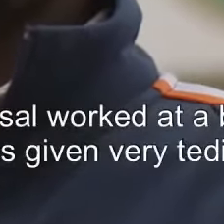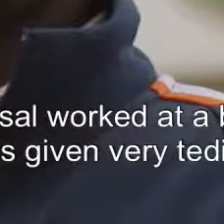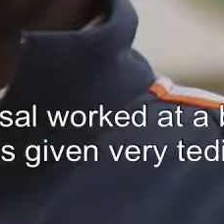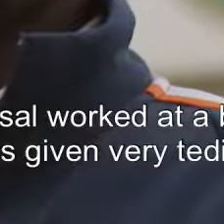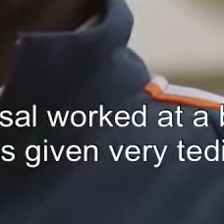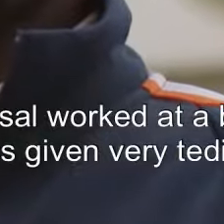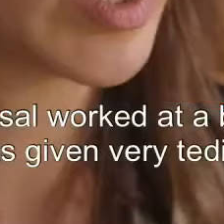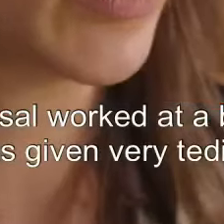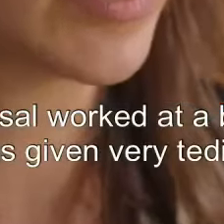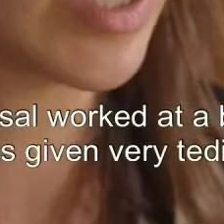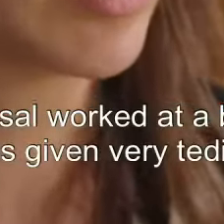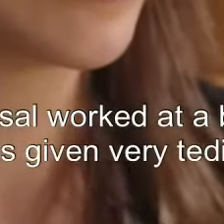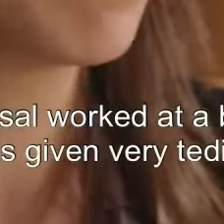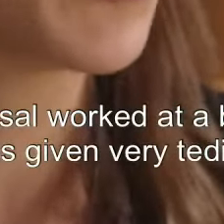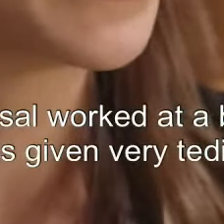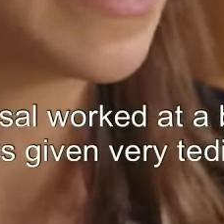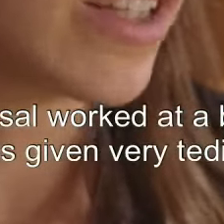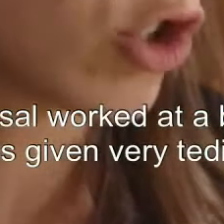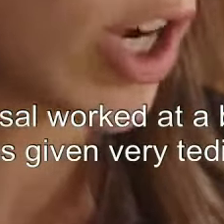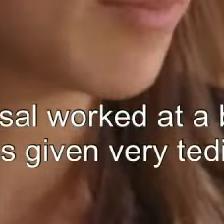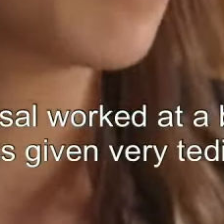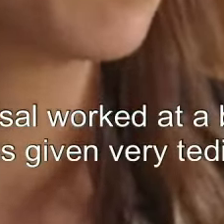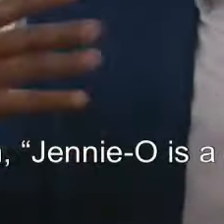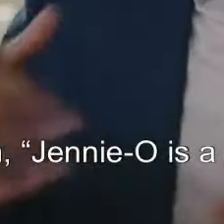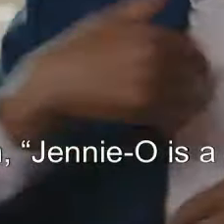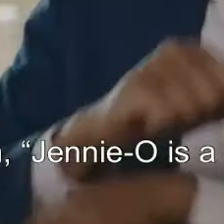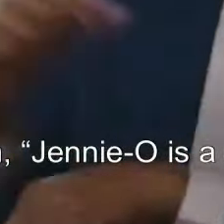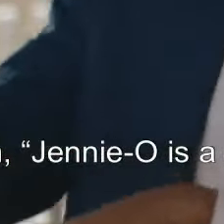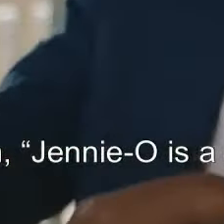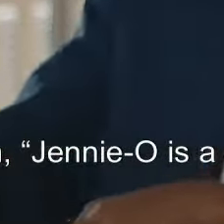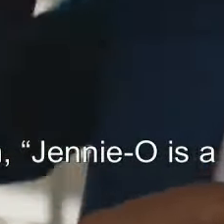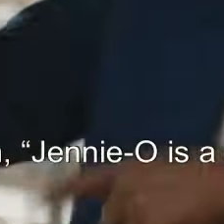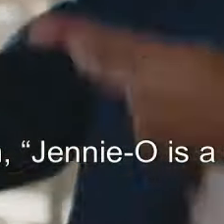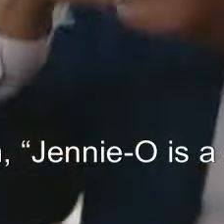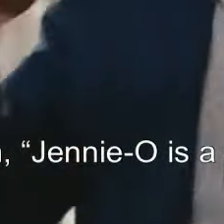Faisal worked at a bakery. He was given very tedious jobs.